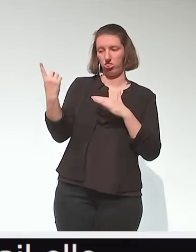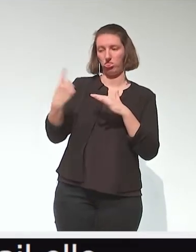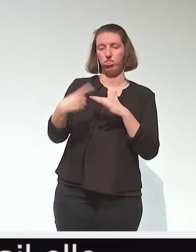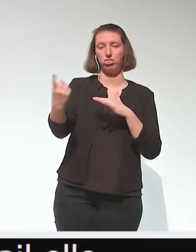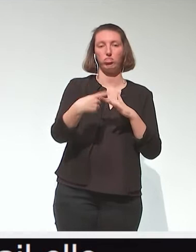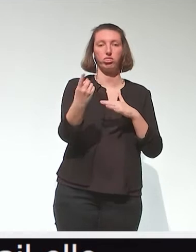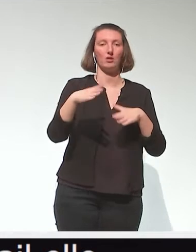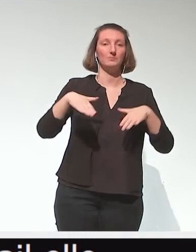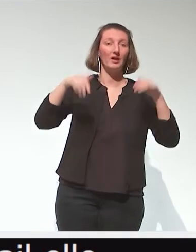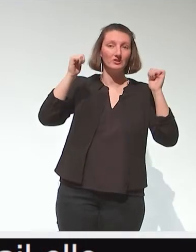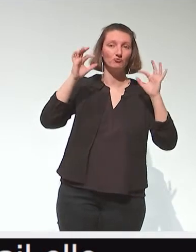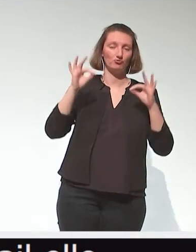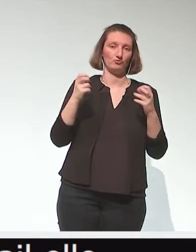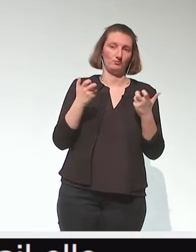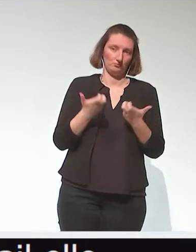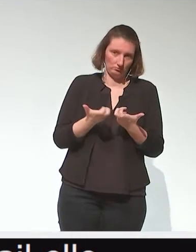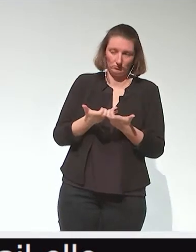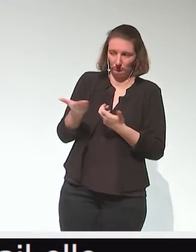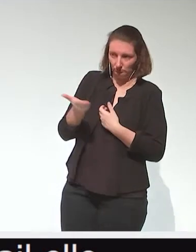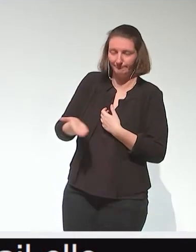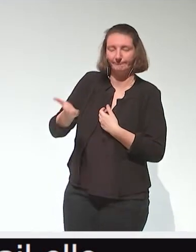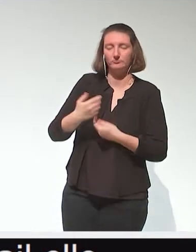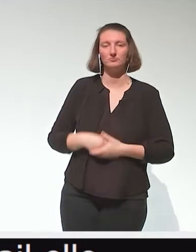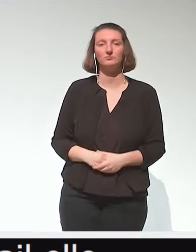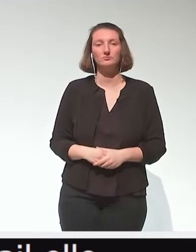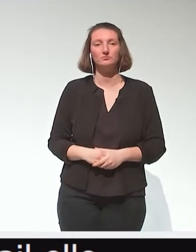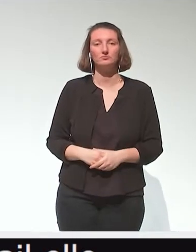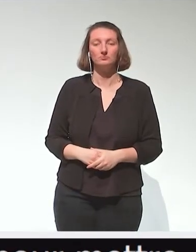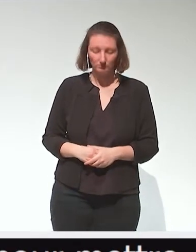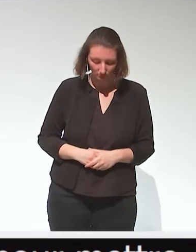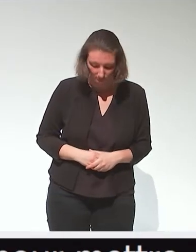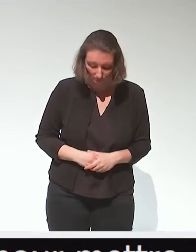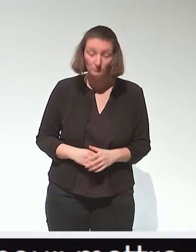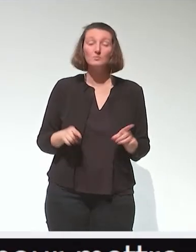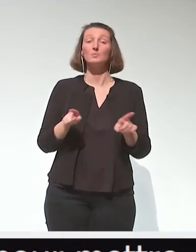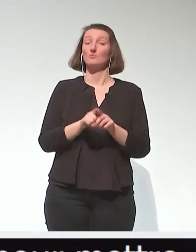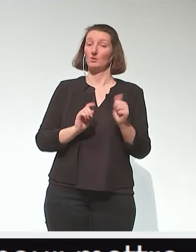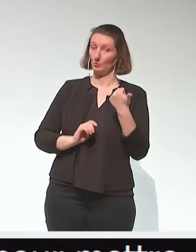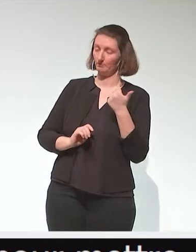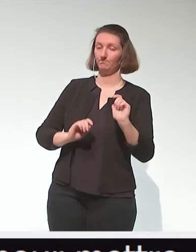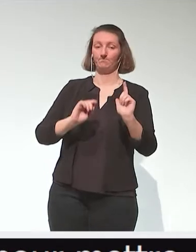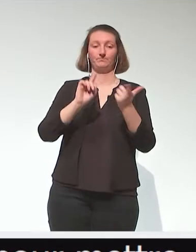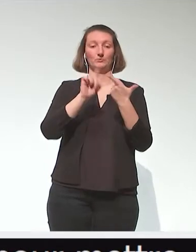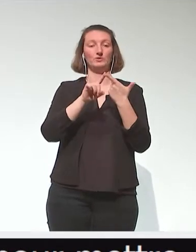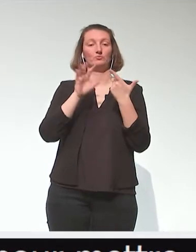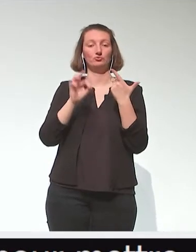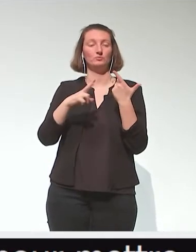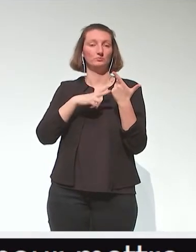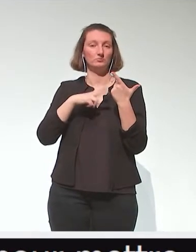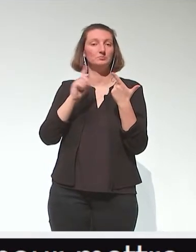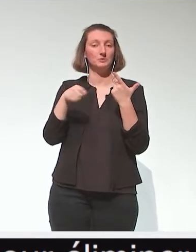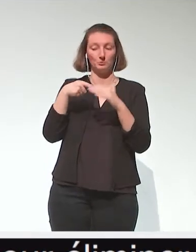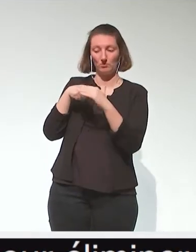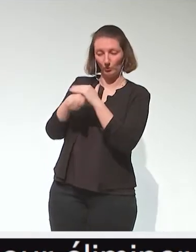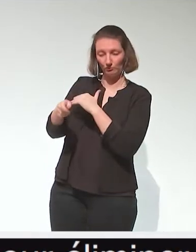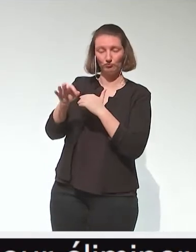and eliminate social exclusion of risk populations, including the disabled. Second point, over and beyond the allowances,